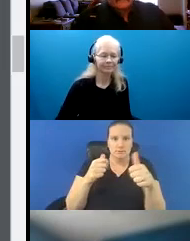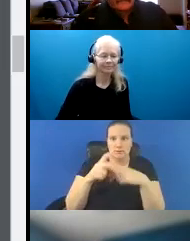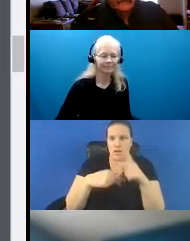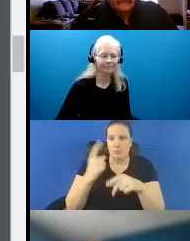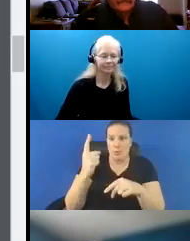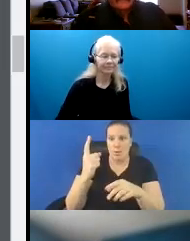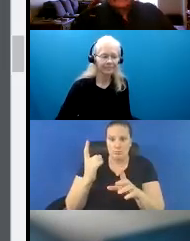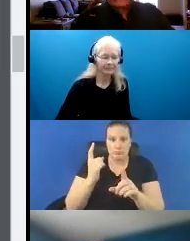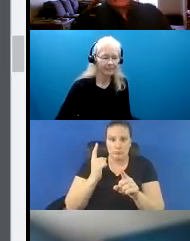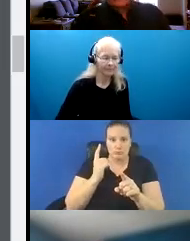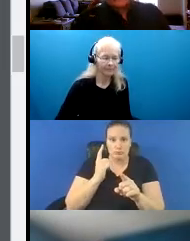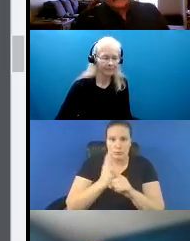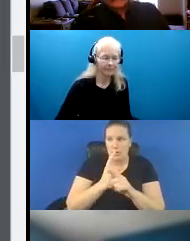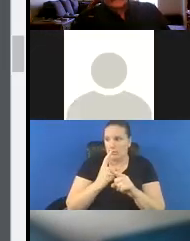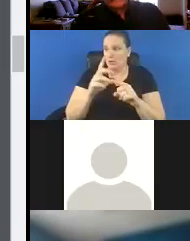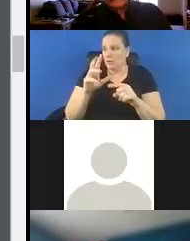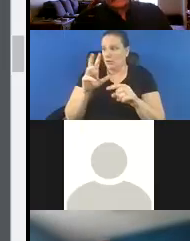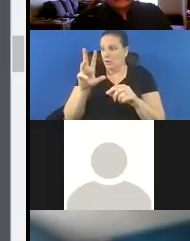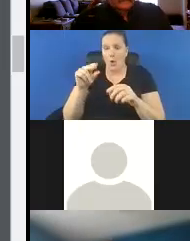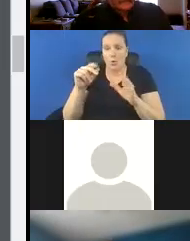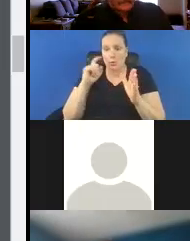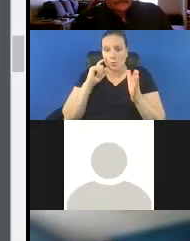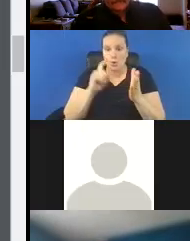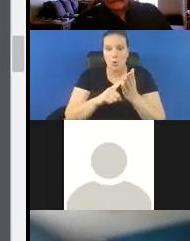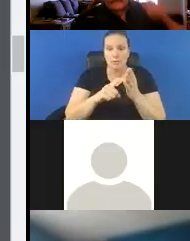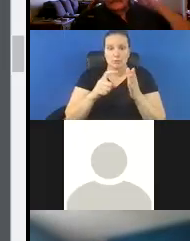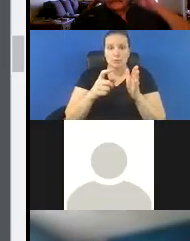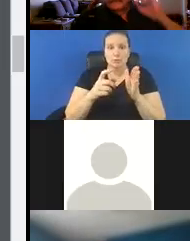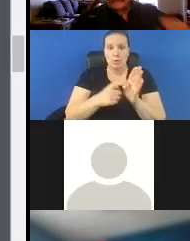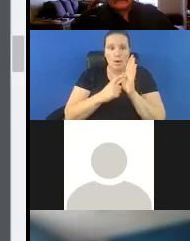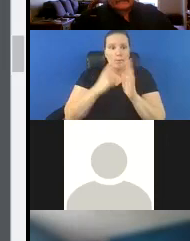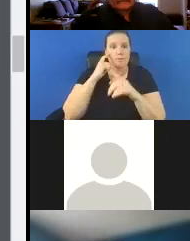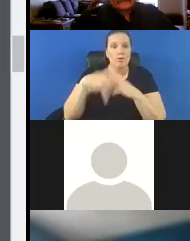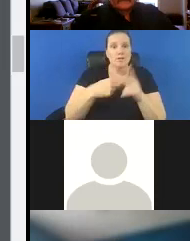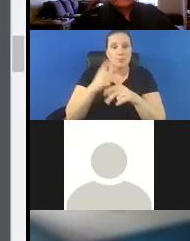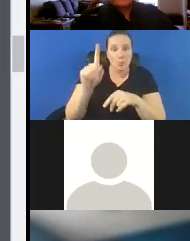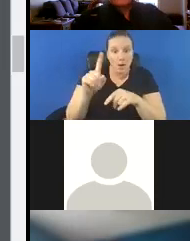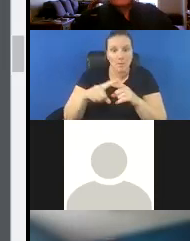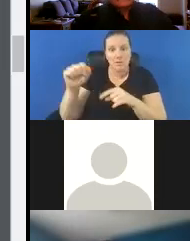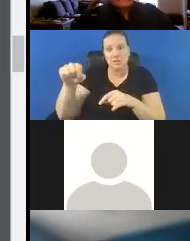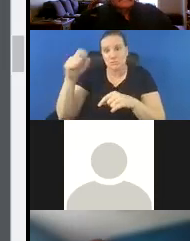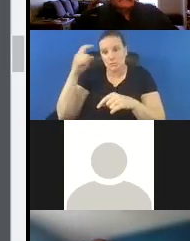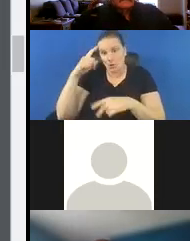no notice requirement for a type 1, but there is for a type 2.